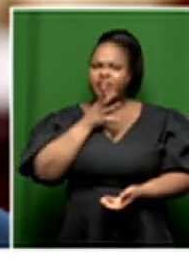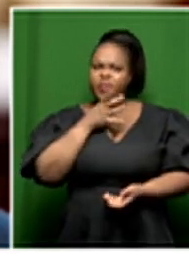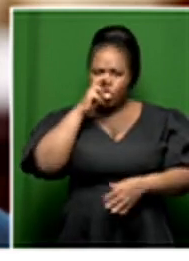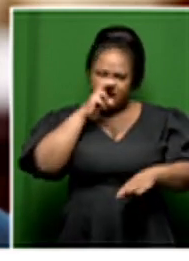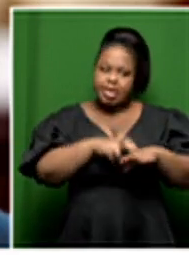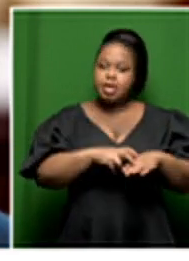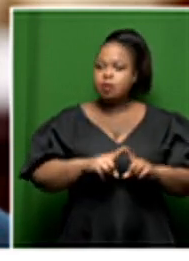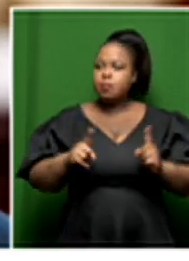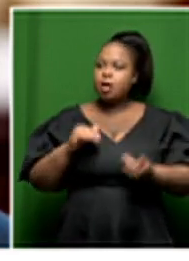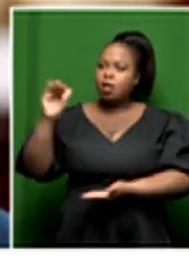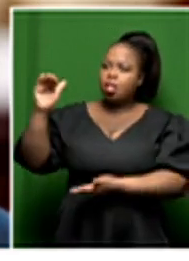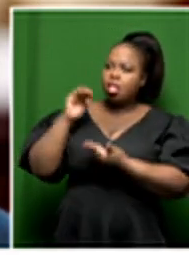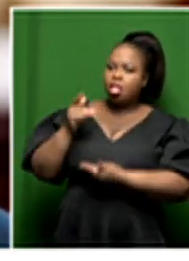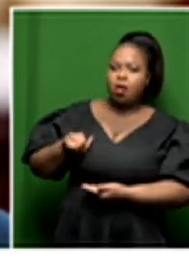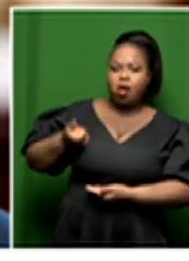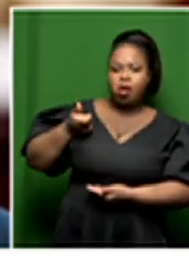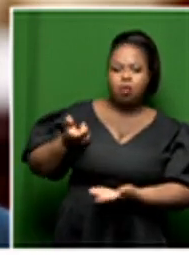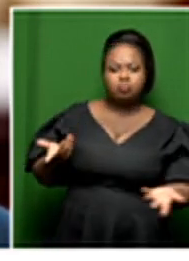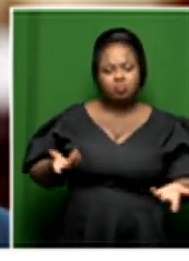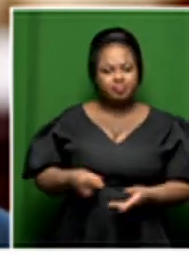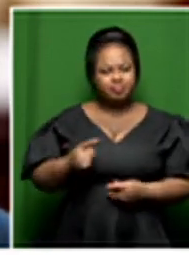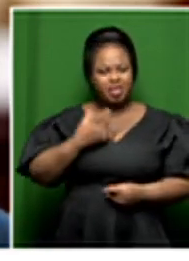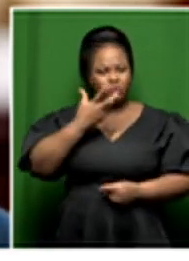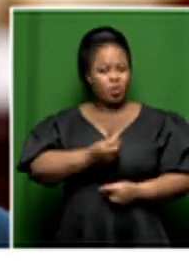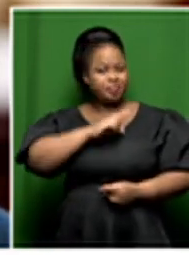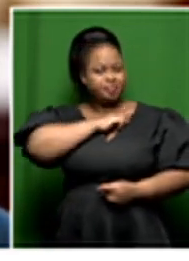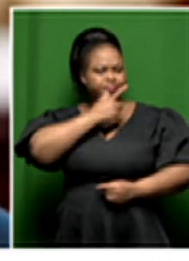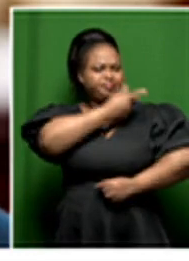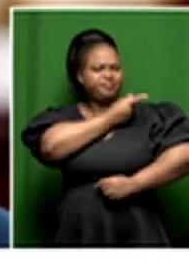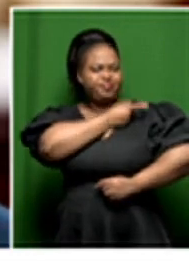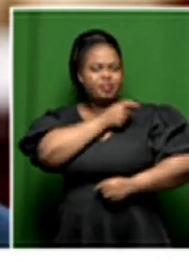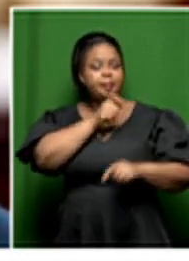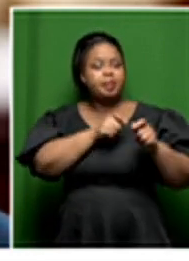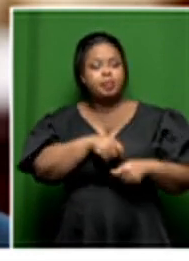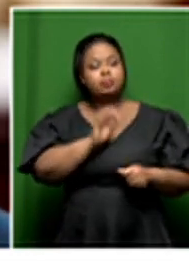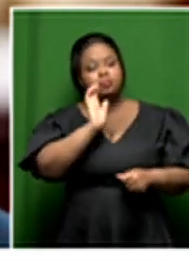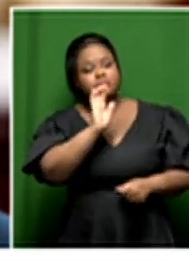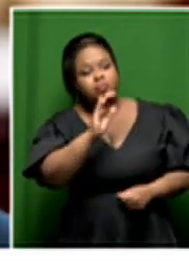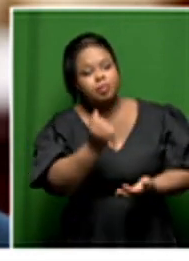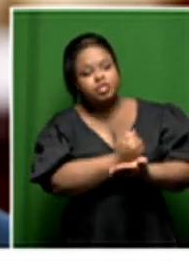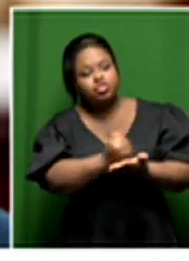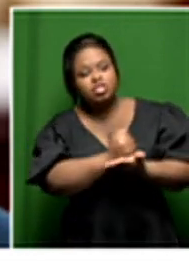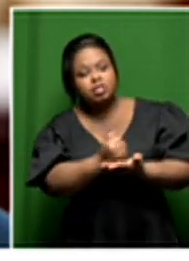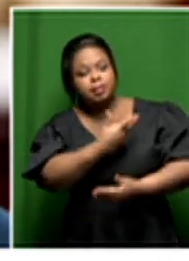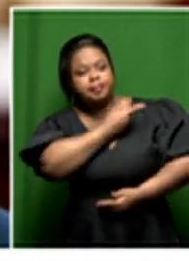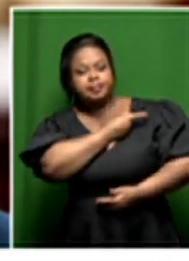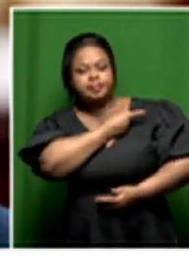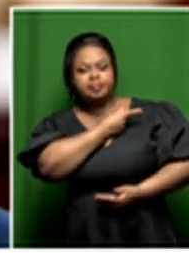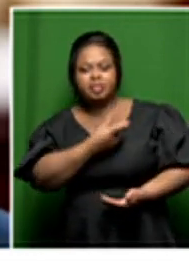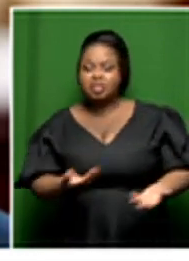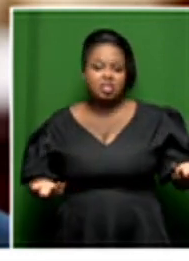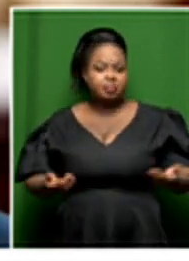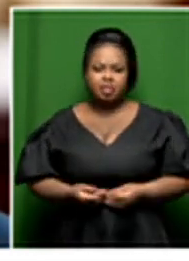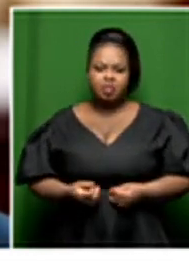a vaccine rollout program where people are asked to register for vaccines, but